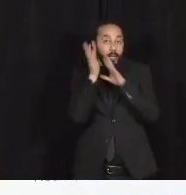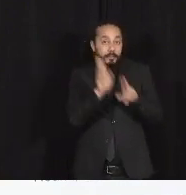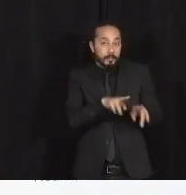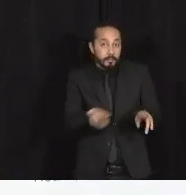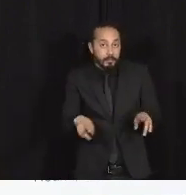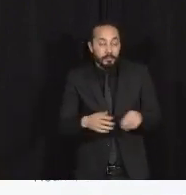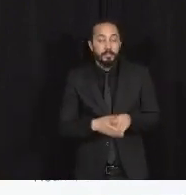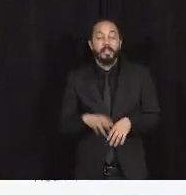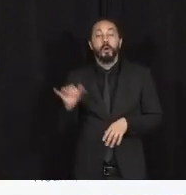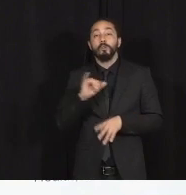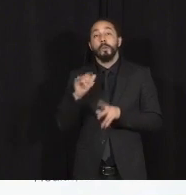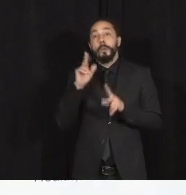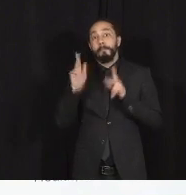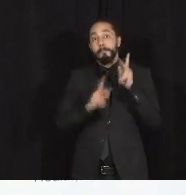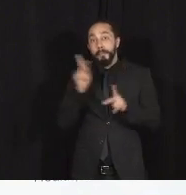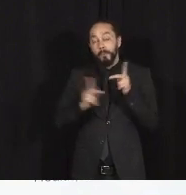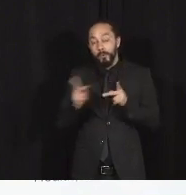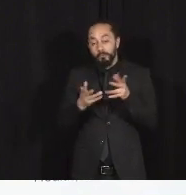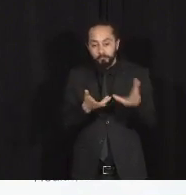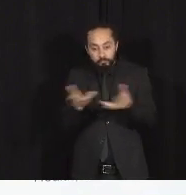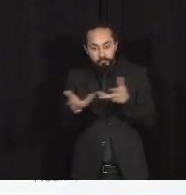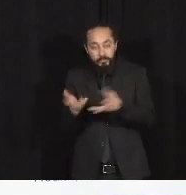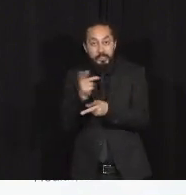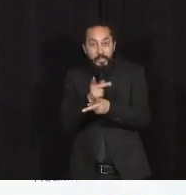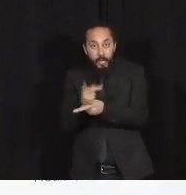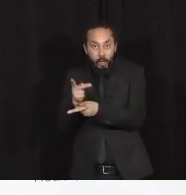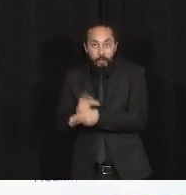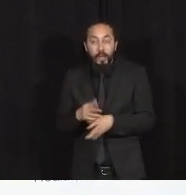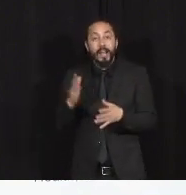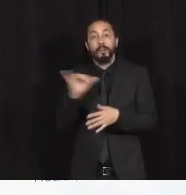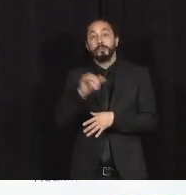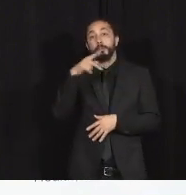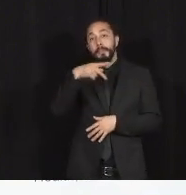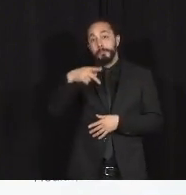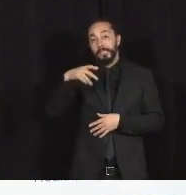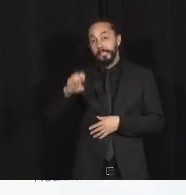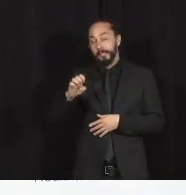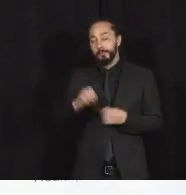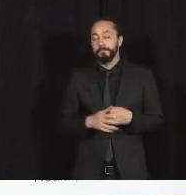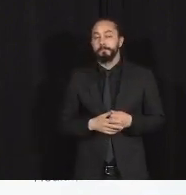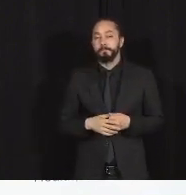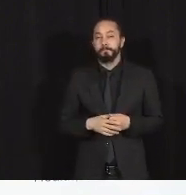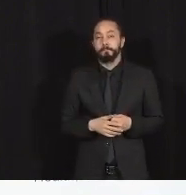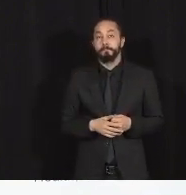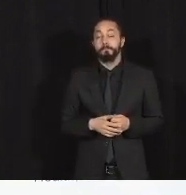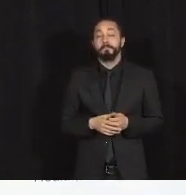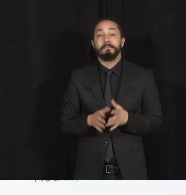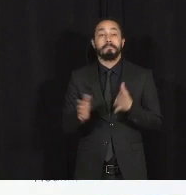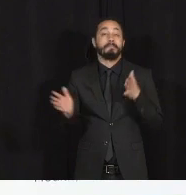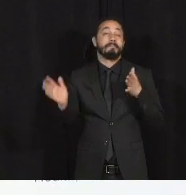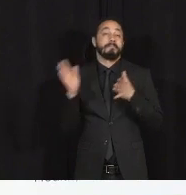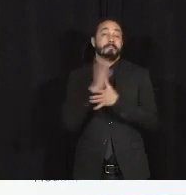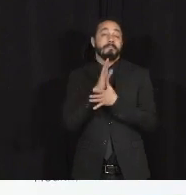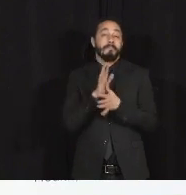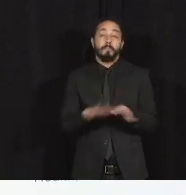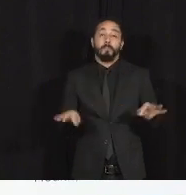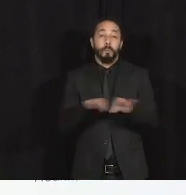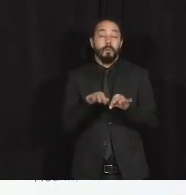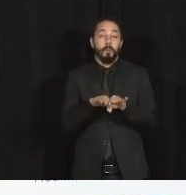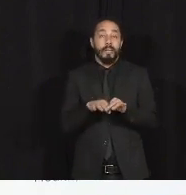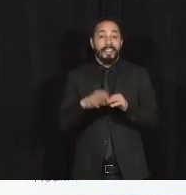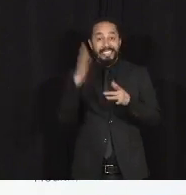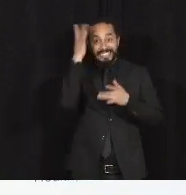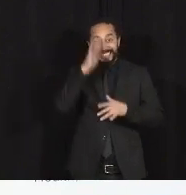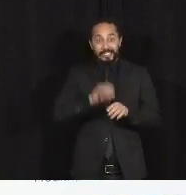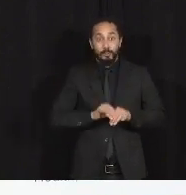personal protective equipment. The single most important thing we can do right now is slow the spread of the disease, which then leads to